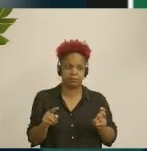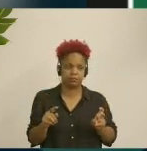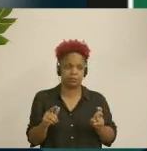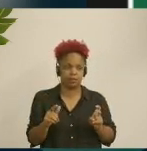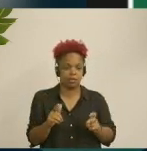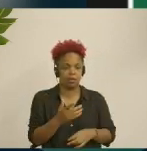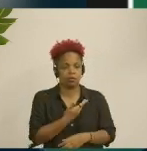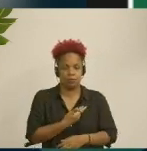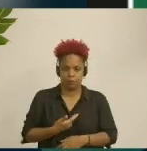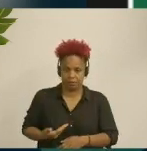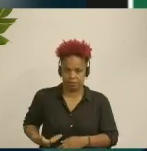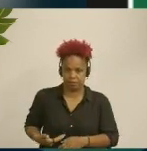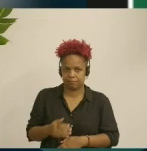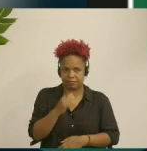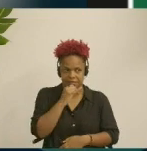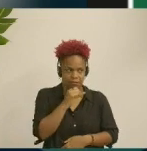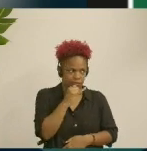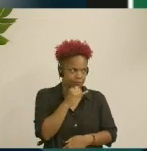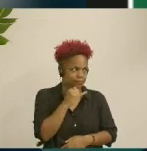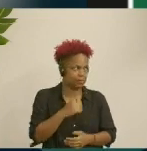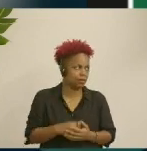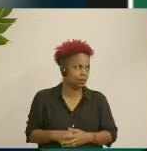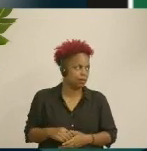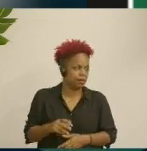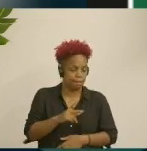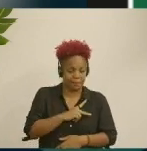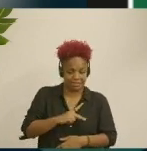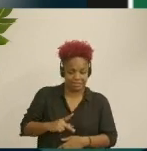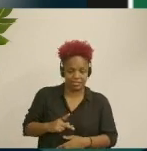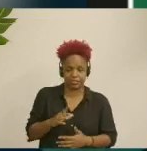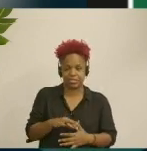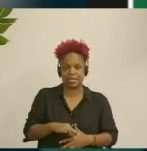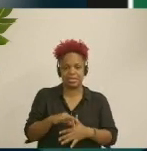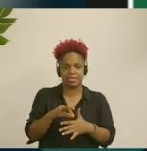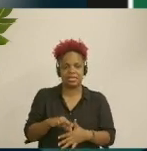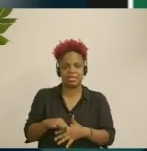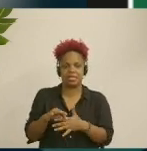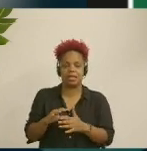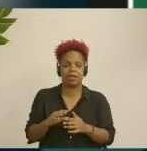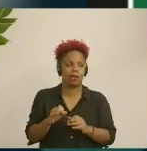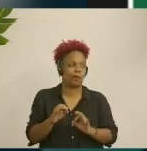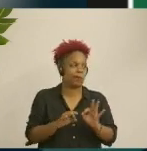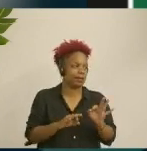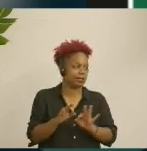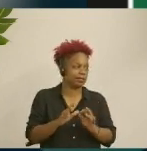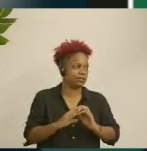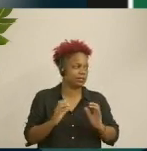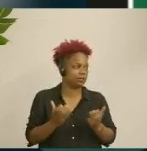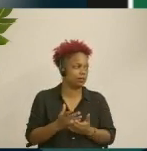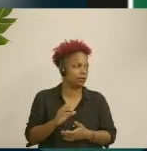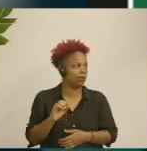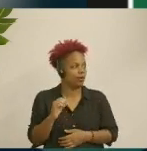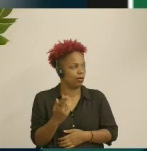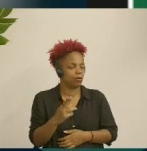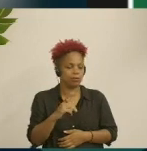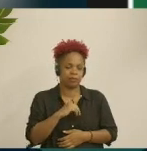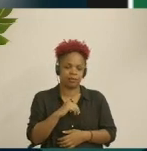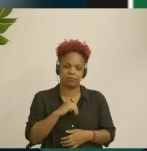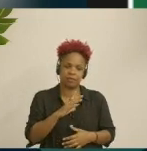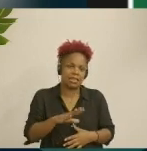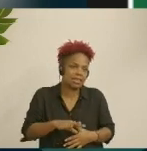big organizations, are you also planning to address big players, donor